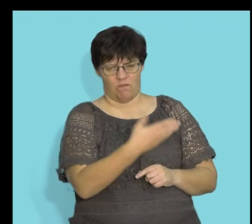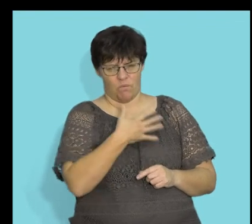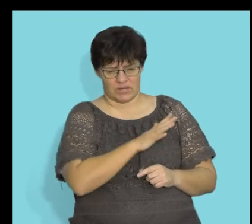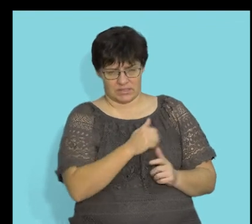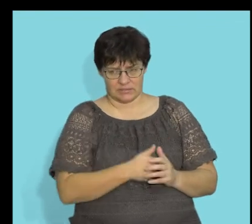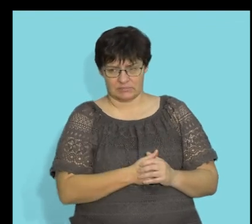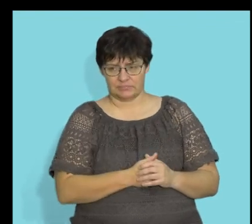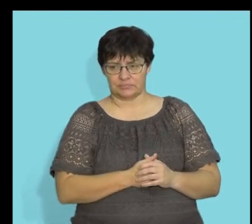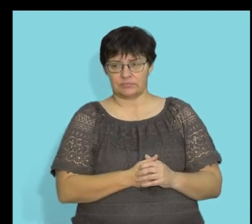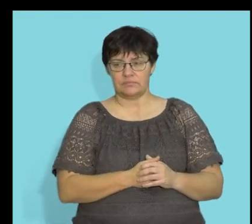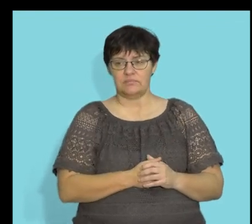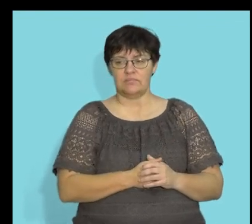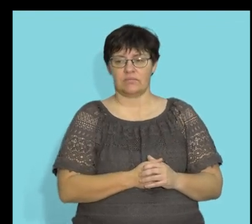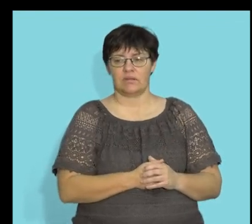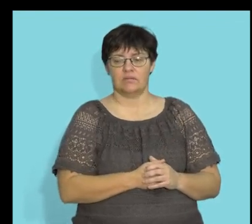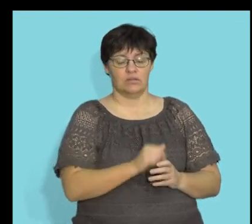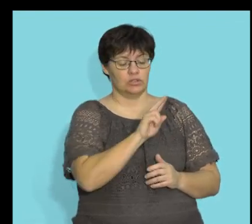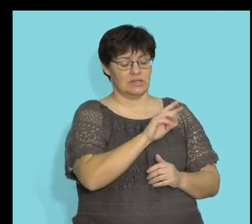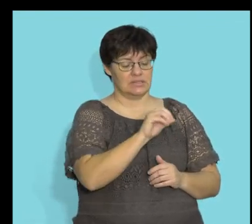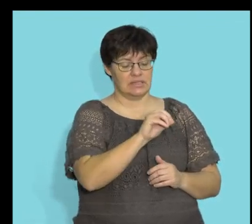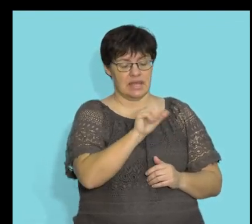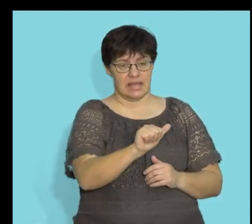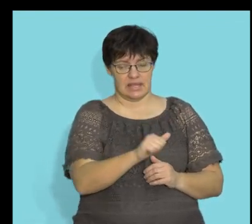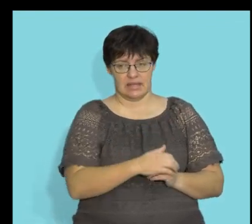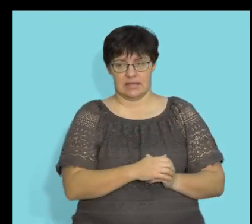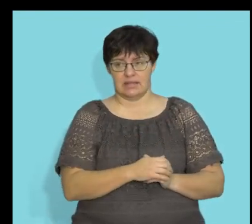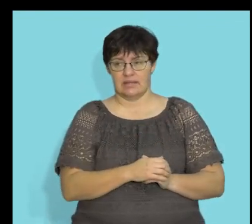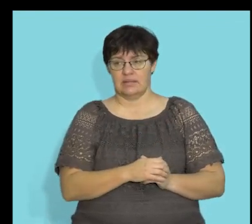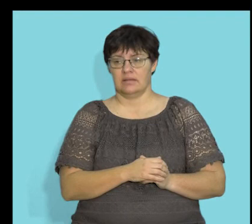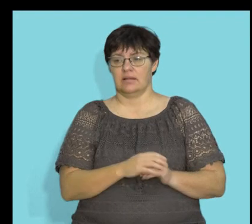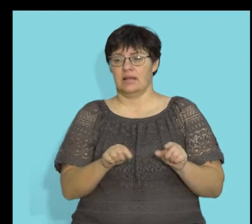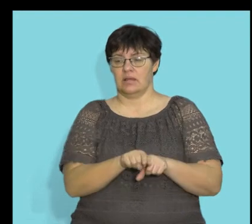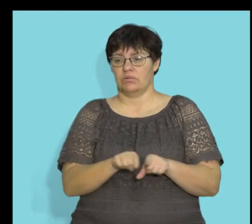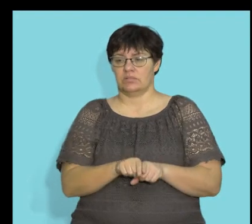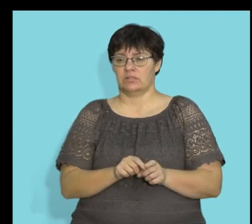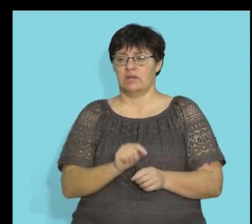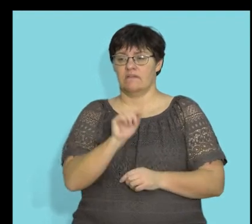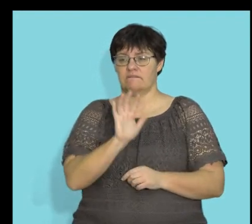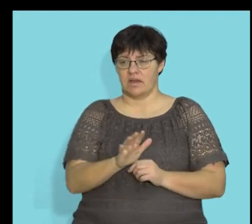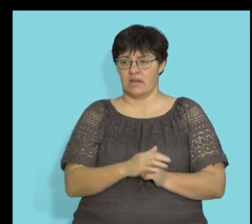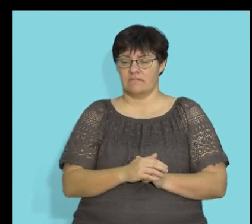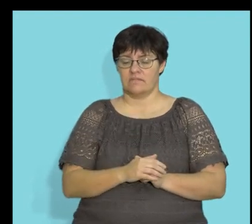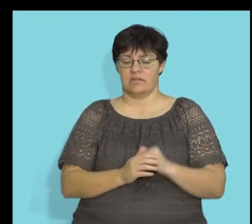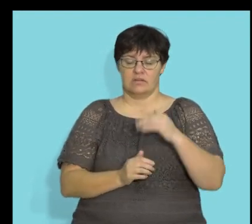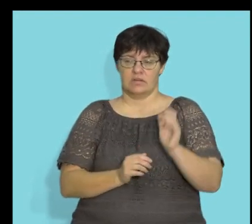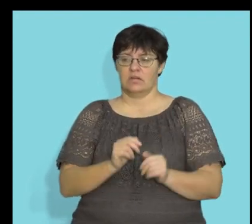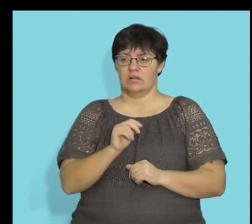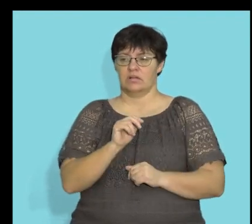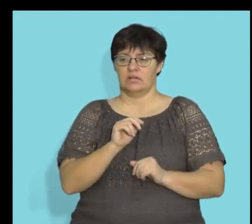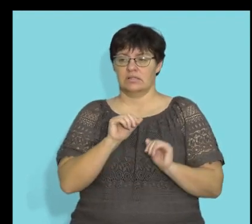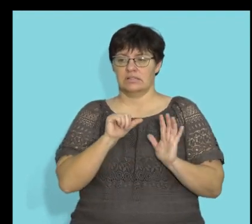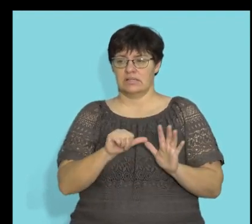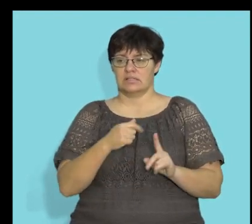2 in order to get rid of the fraction. So I'm going to have 20a is equal to 5